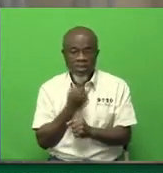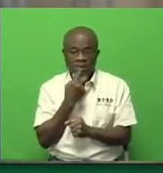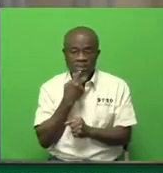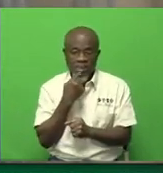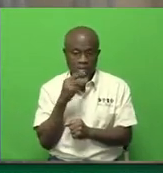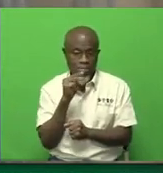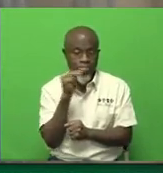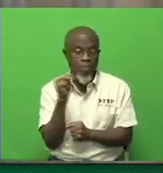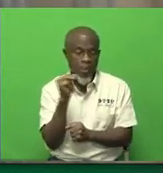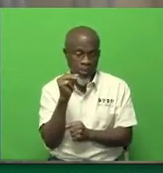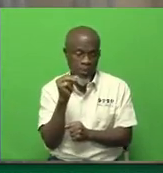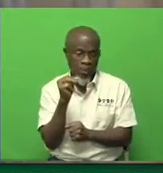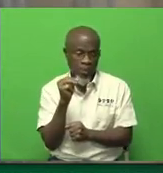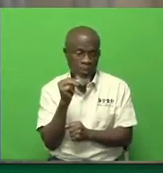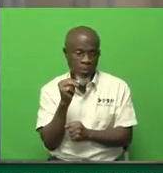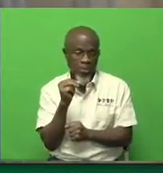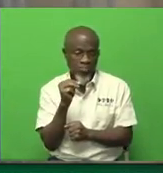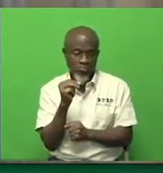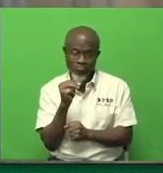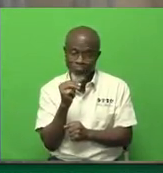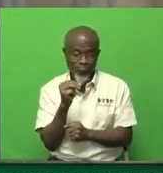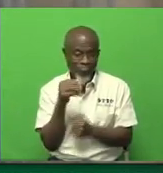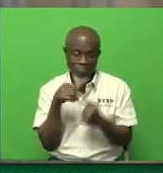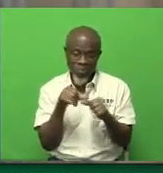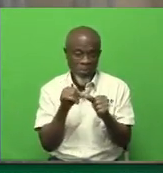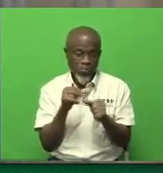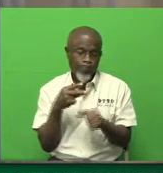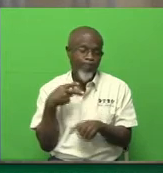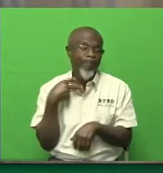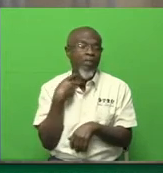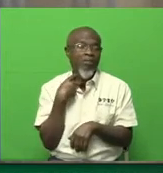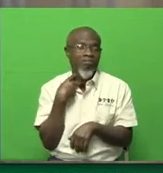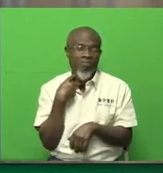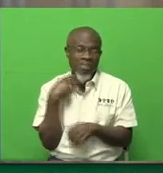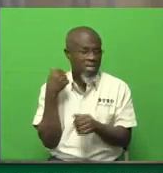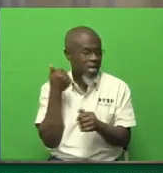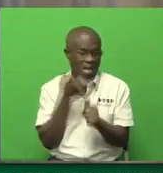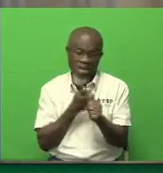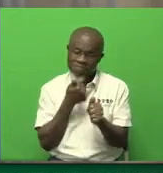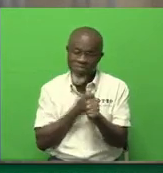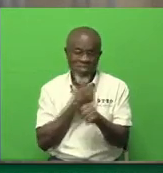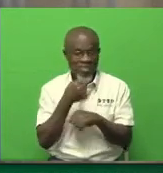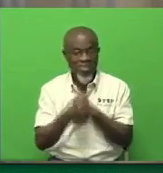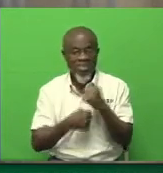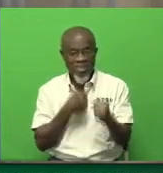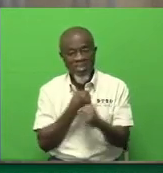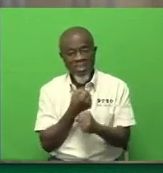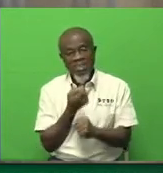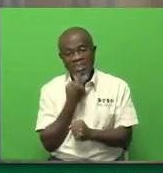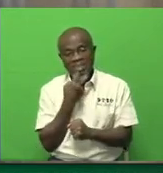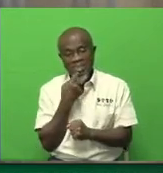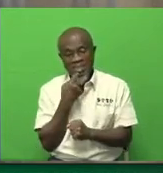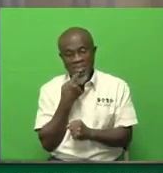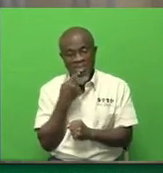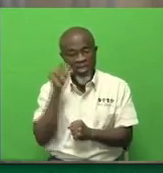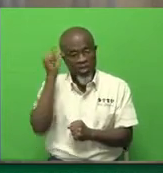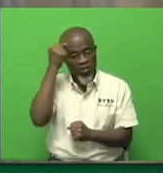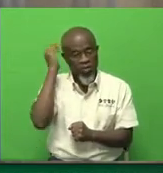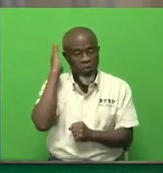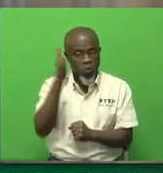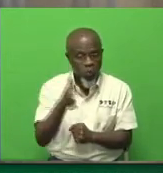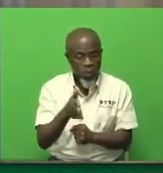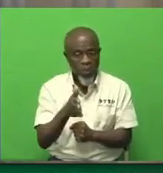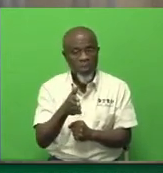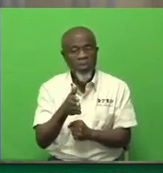statement like a broken record Minister comes here after year he promises to the government will implement the